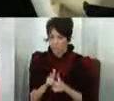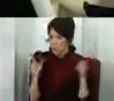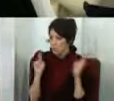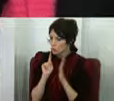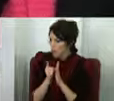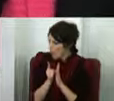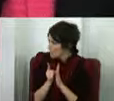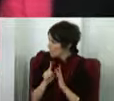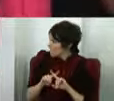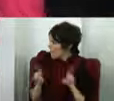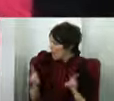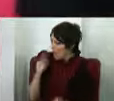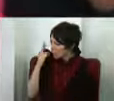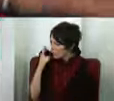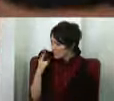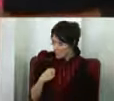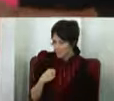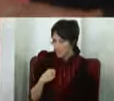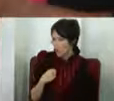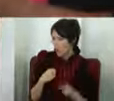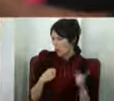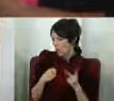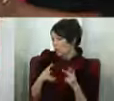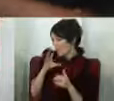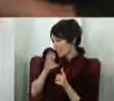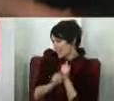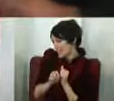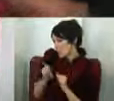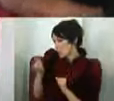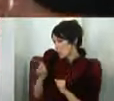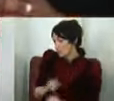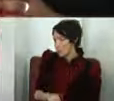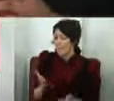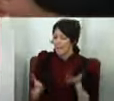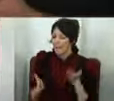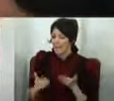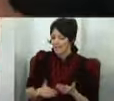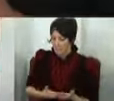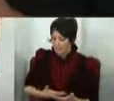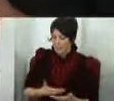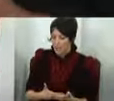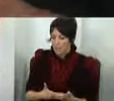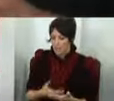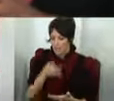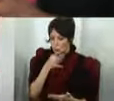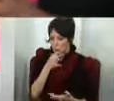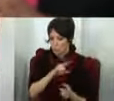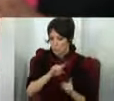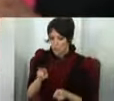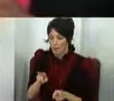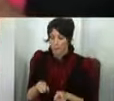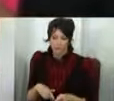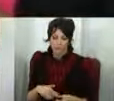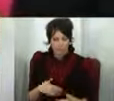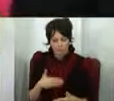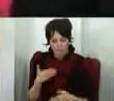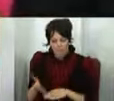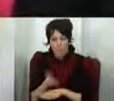Tatiana, but I realize we were pretty nasty to you. Maybe this little baby being born could put the things right between